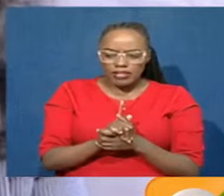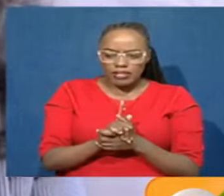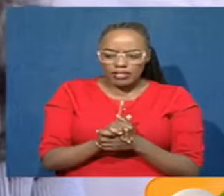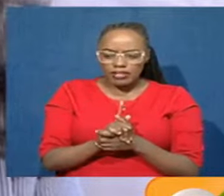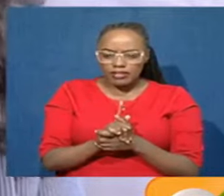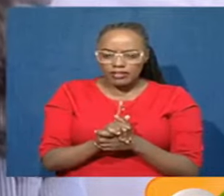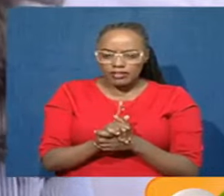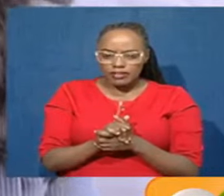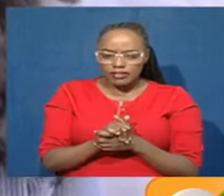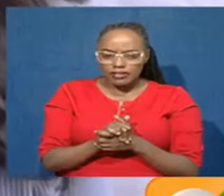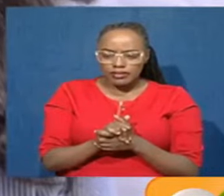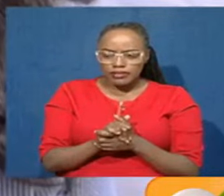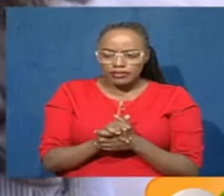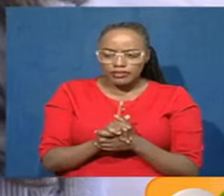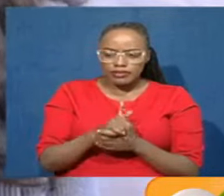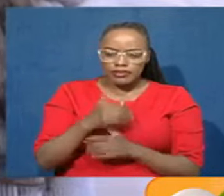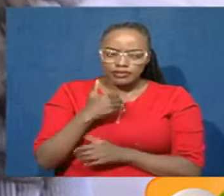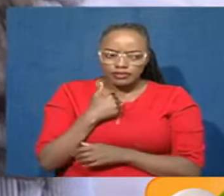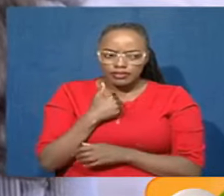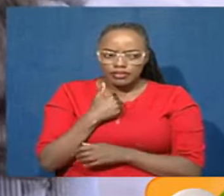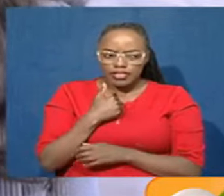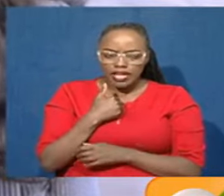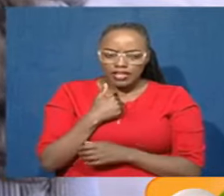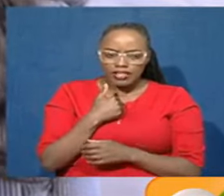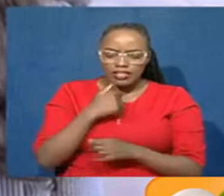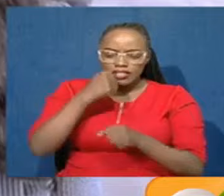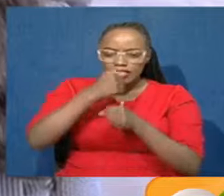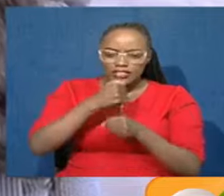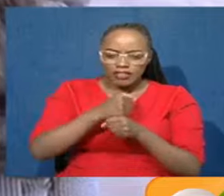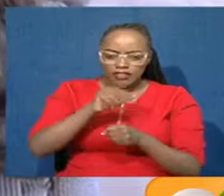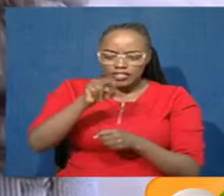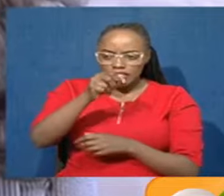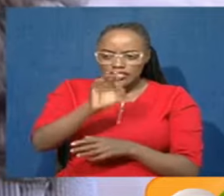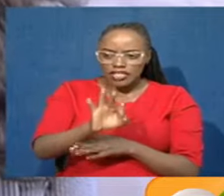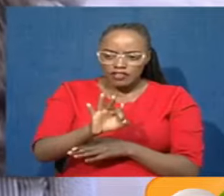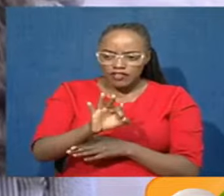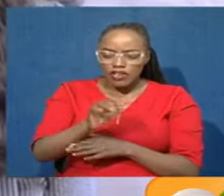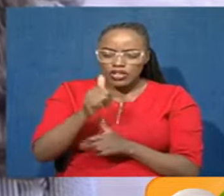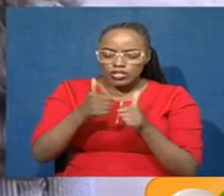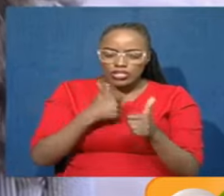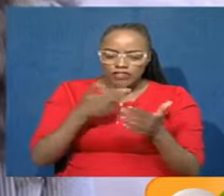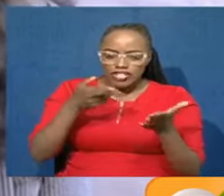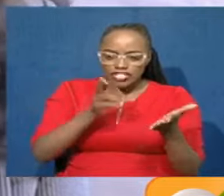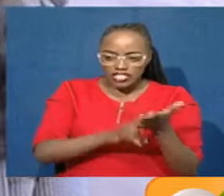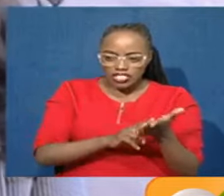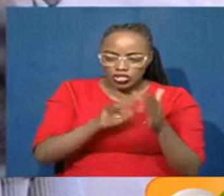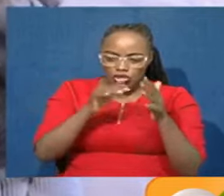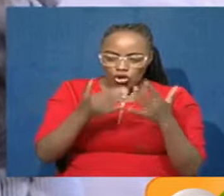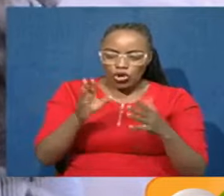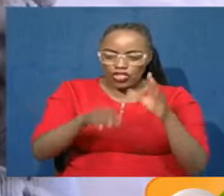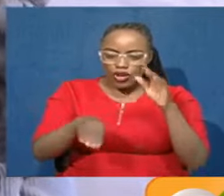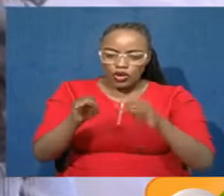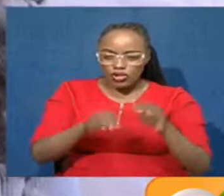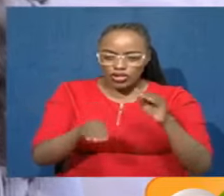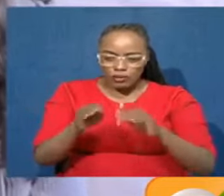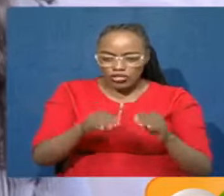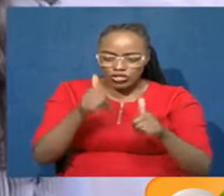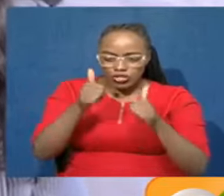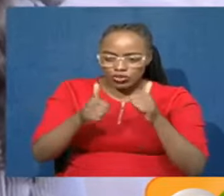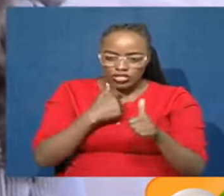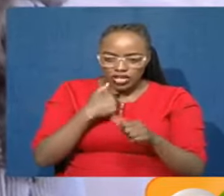at the two acts separately. Under NHIF, actually registration or even contributions was